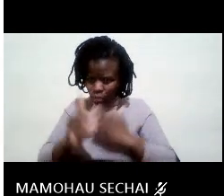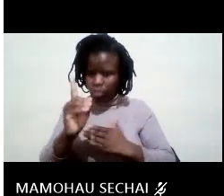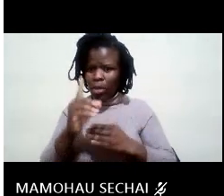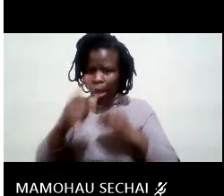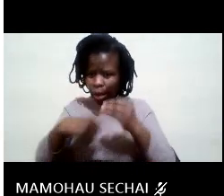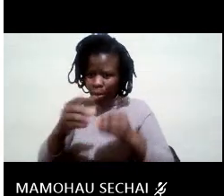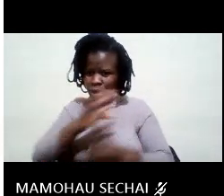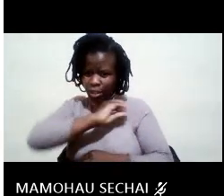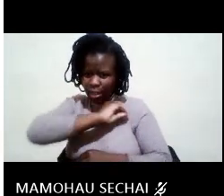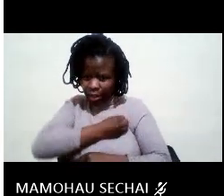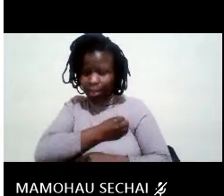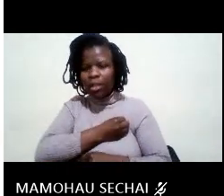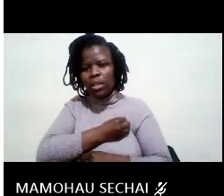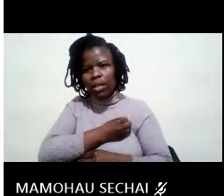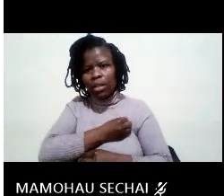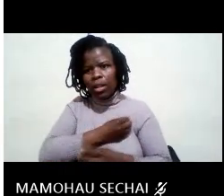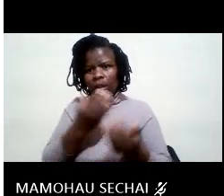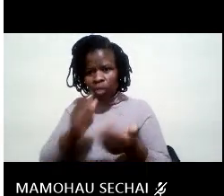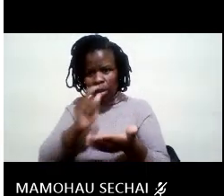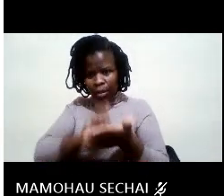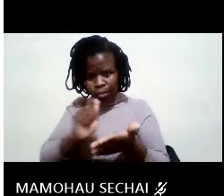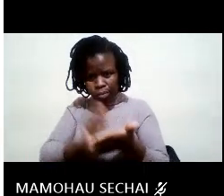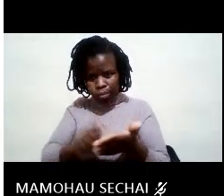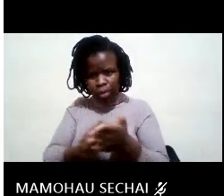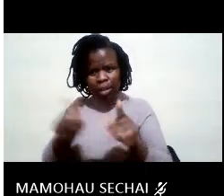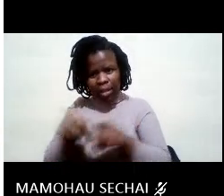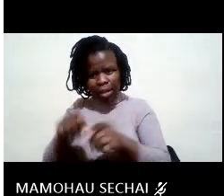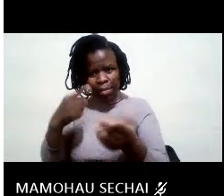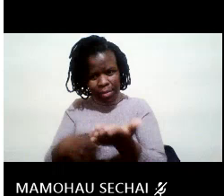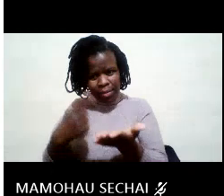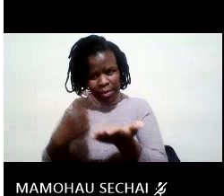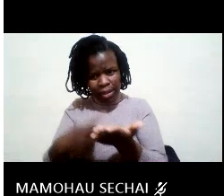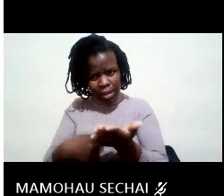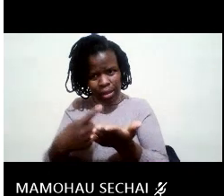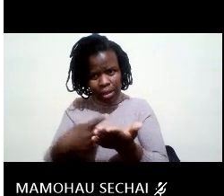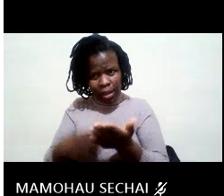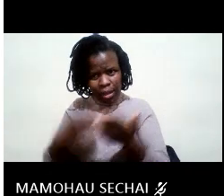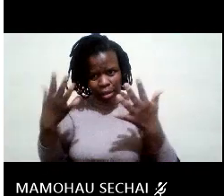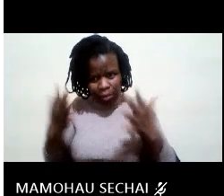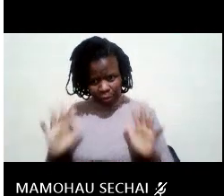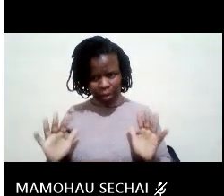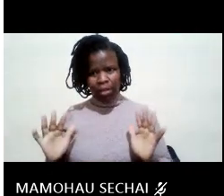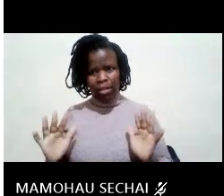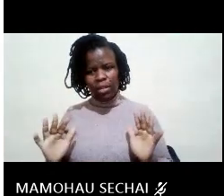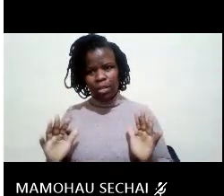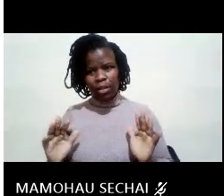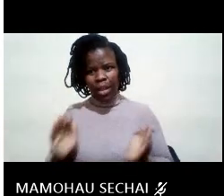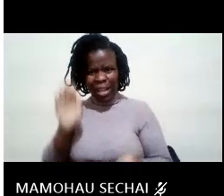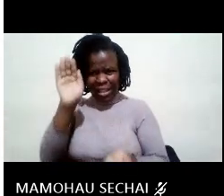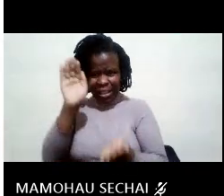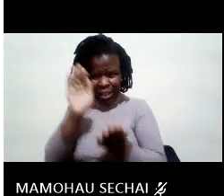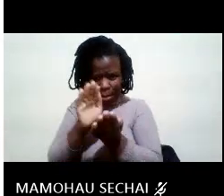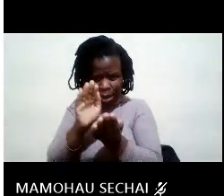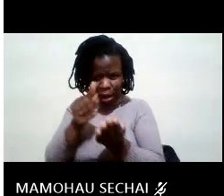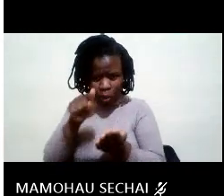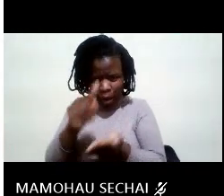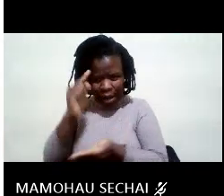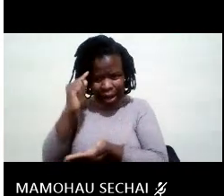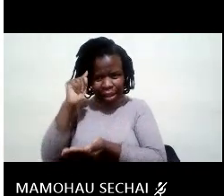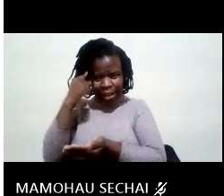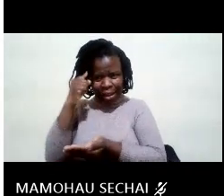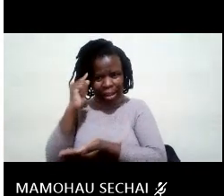then when you're writing about it, discuss this and give us a summary of your thoughts. This time, we want you to either do a